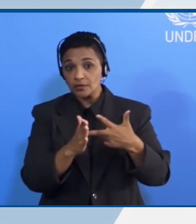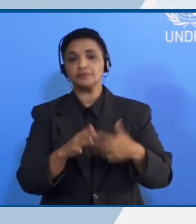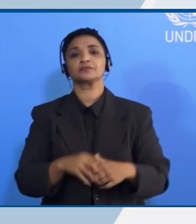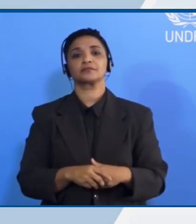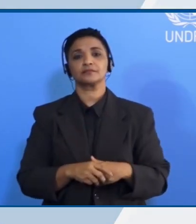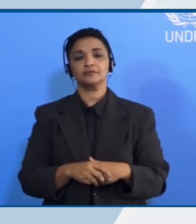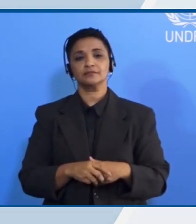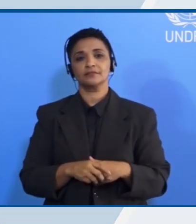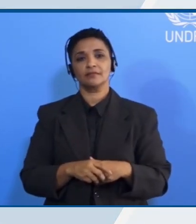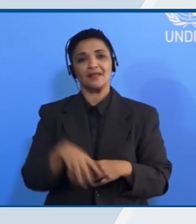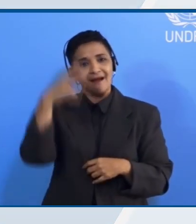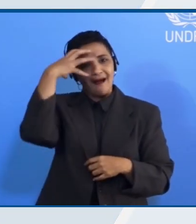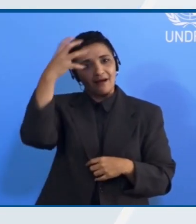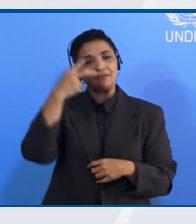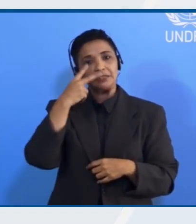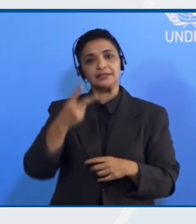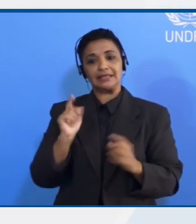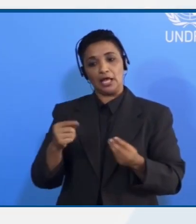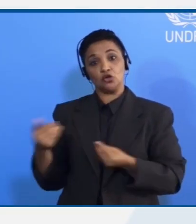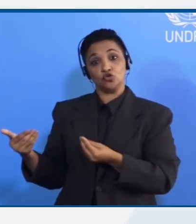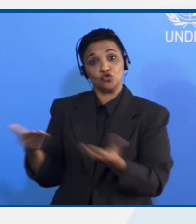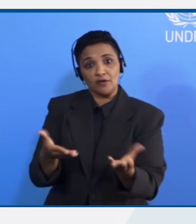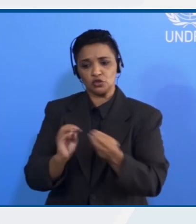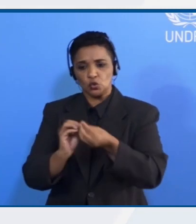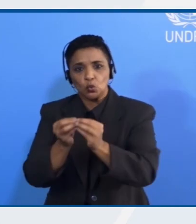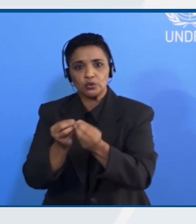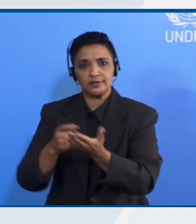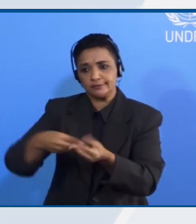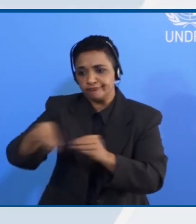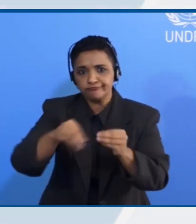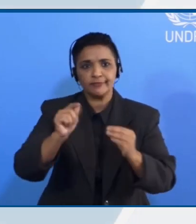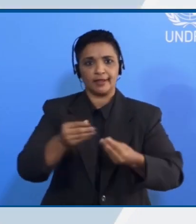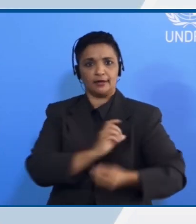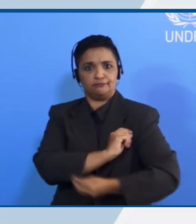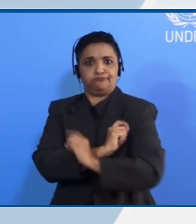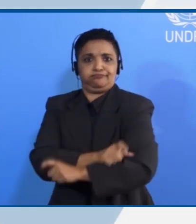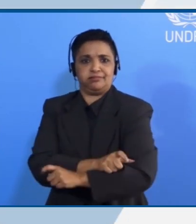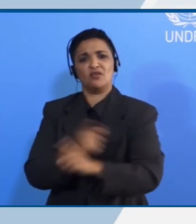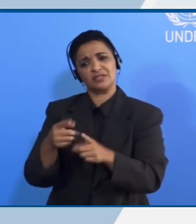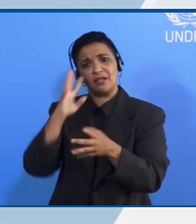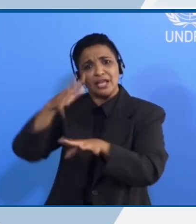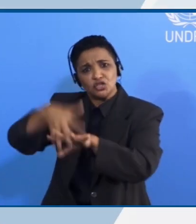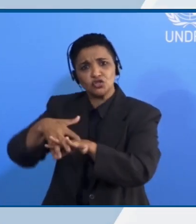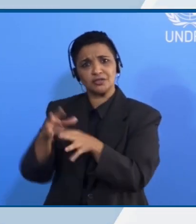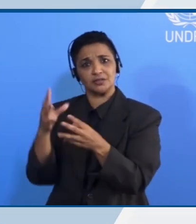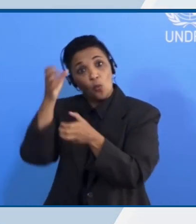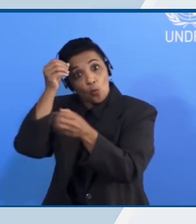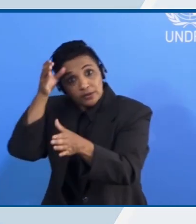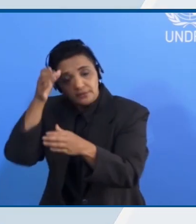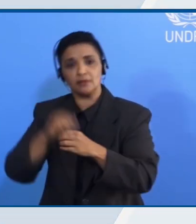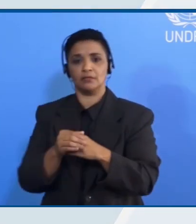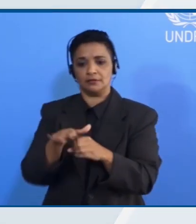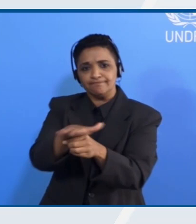create demand for resilient goods and services, utilizing local wisdom, small-scale solutions.